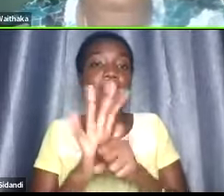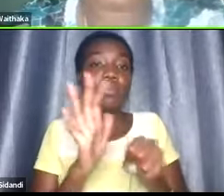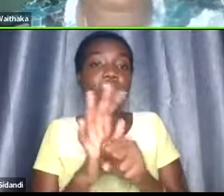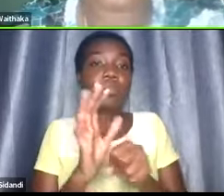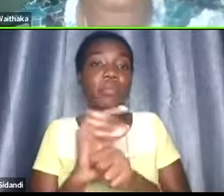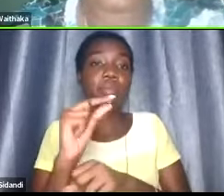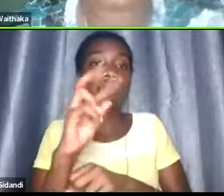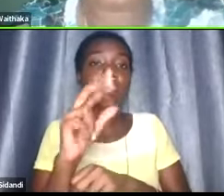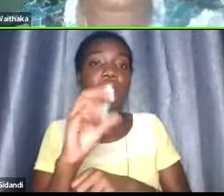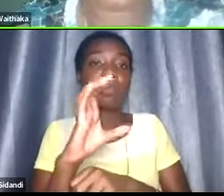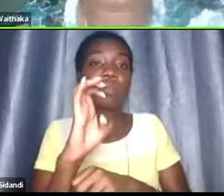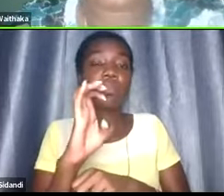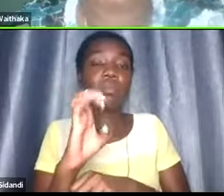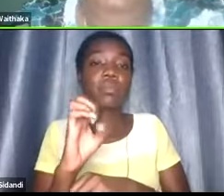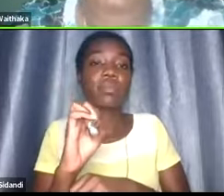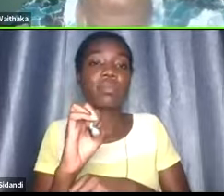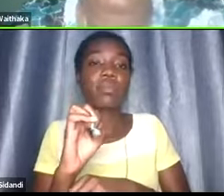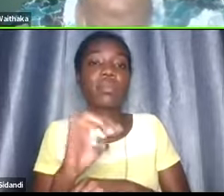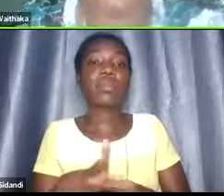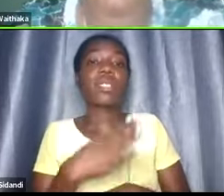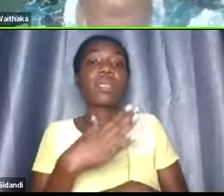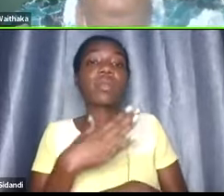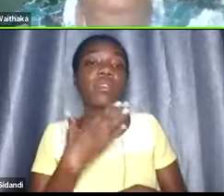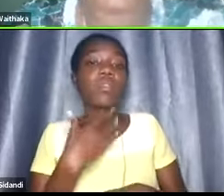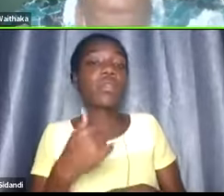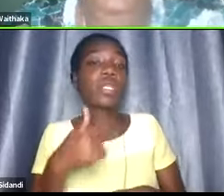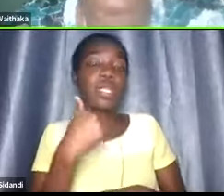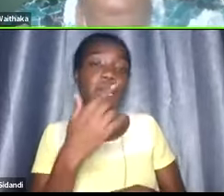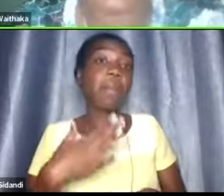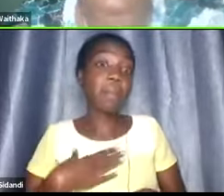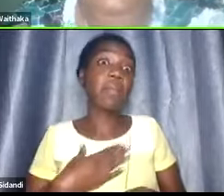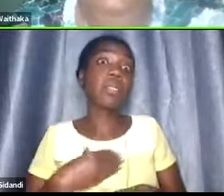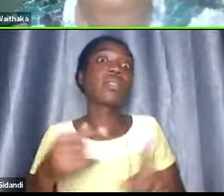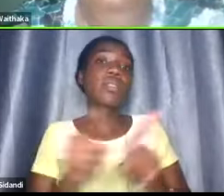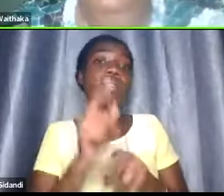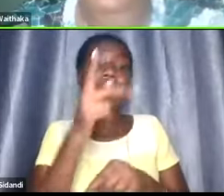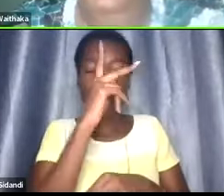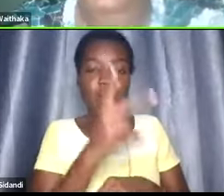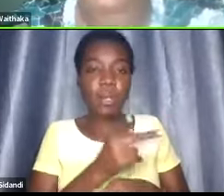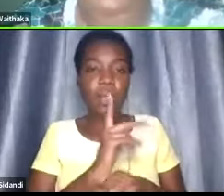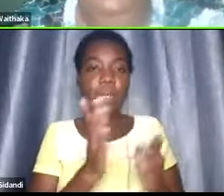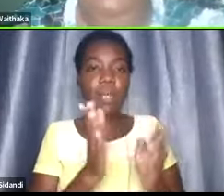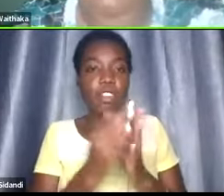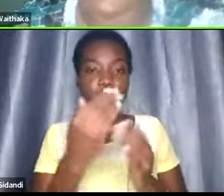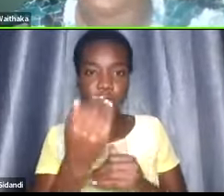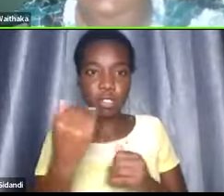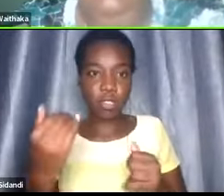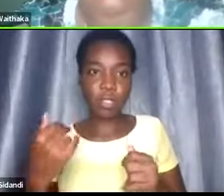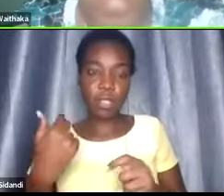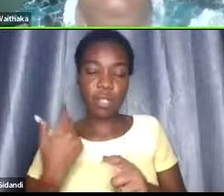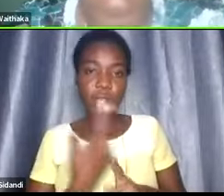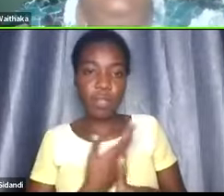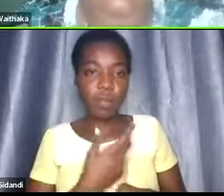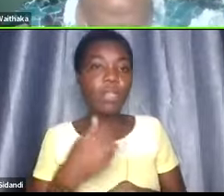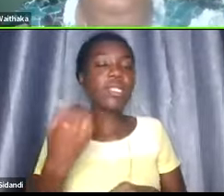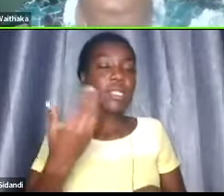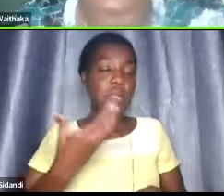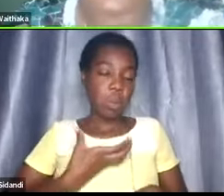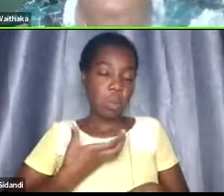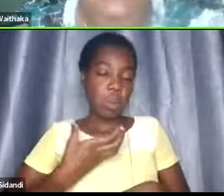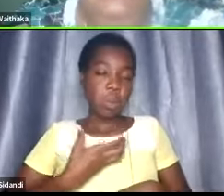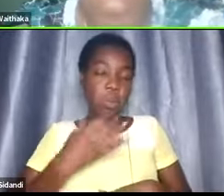I would want to tell we parents, I am a parent as well, that our children are our assets that